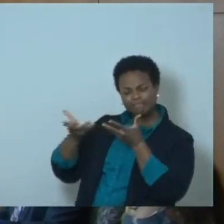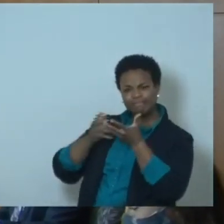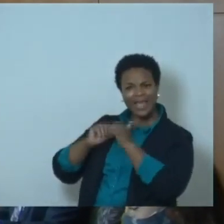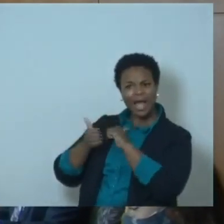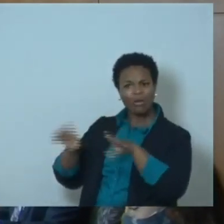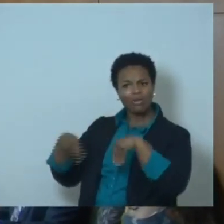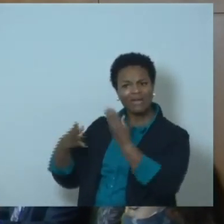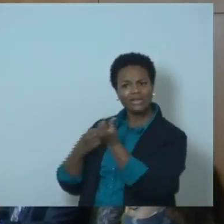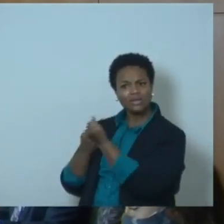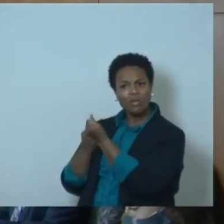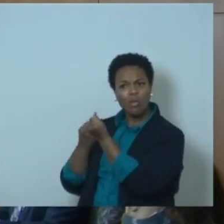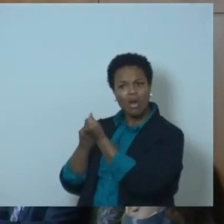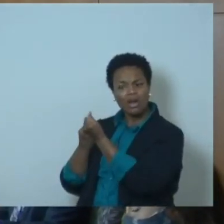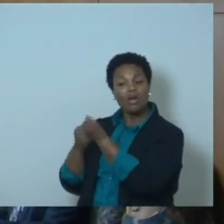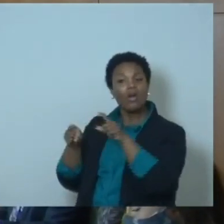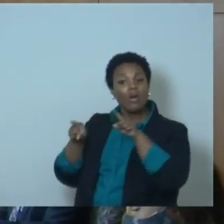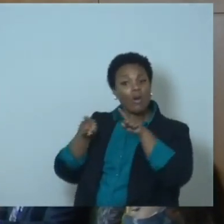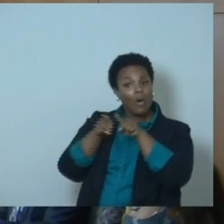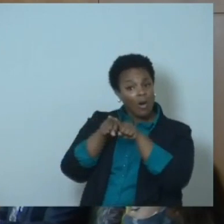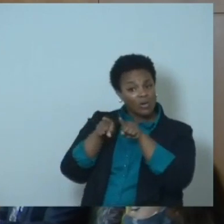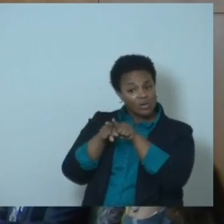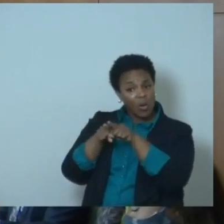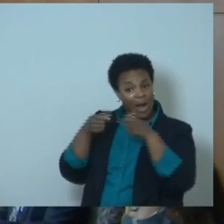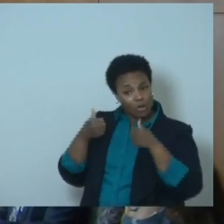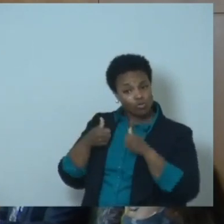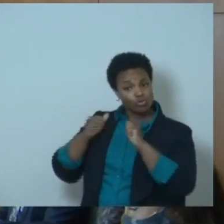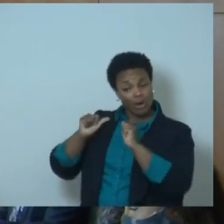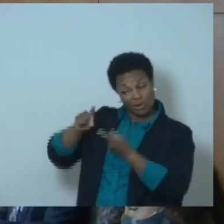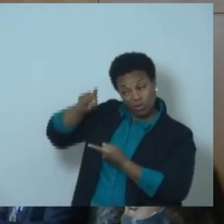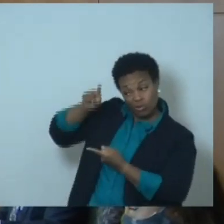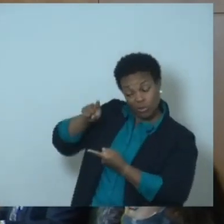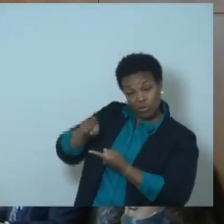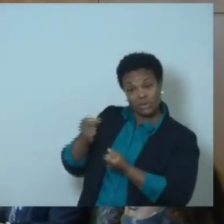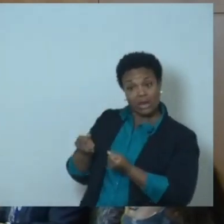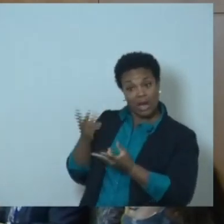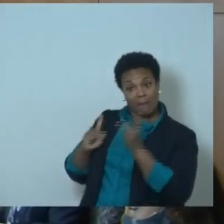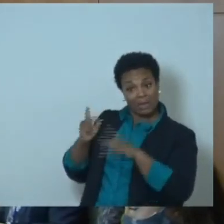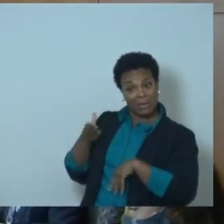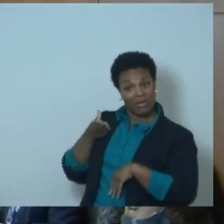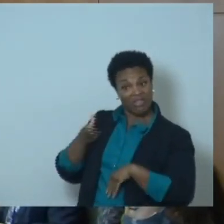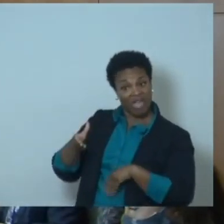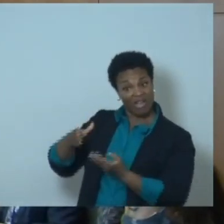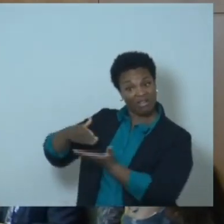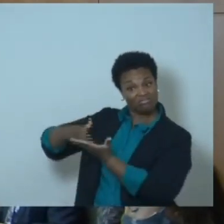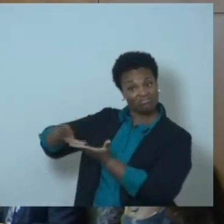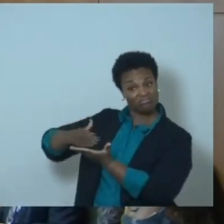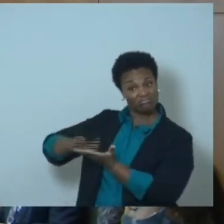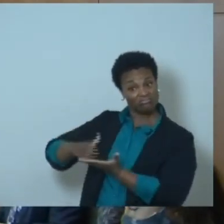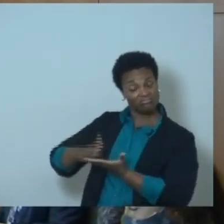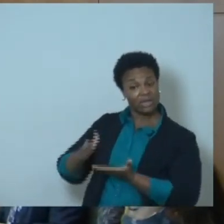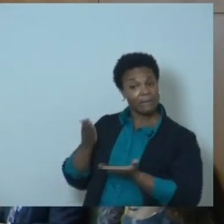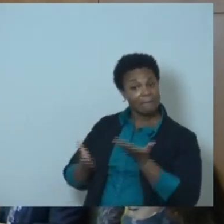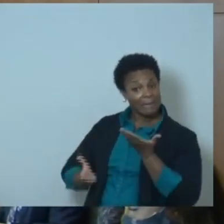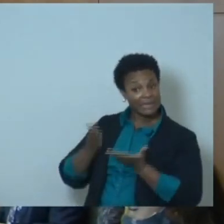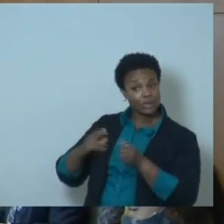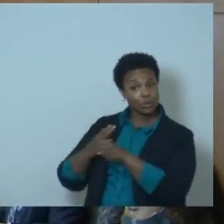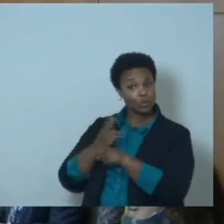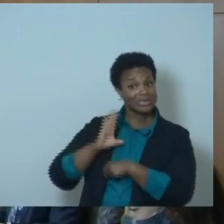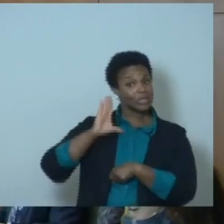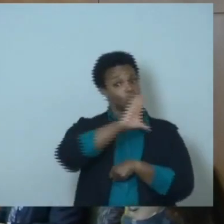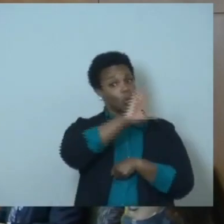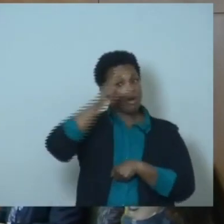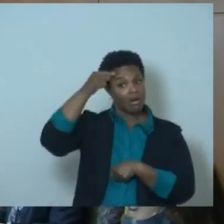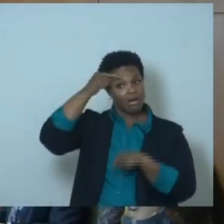the state side of that facility using executive powers or legislative powers at your